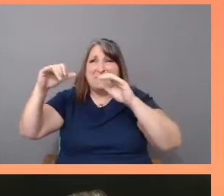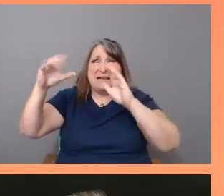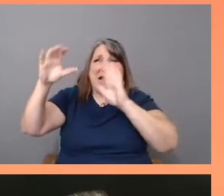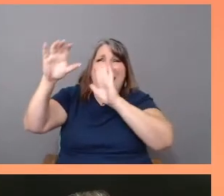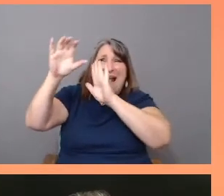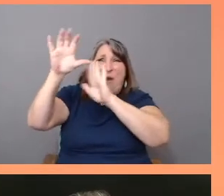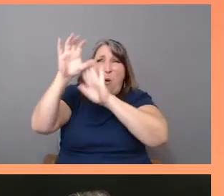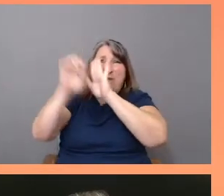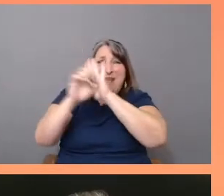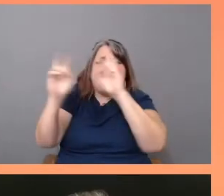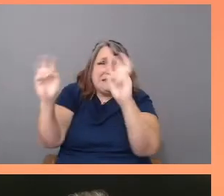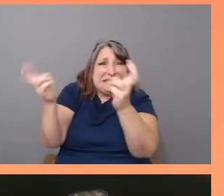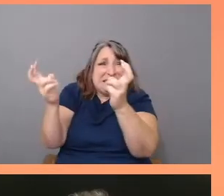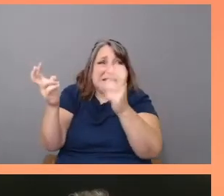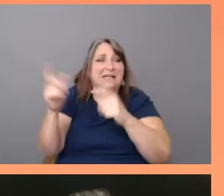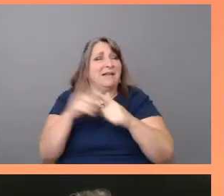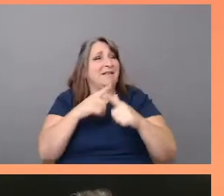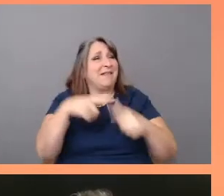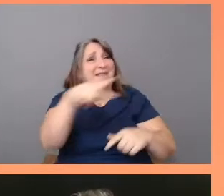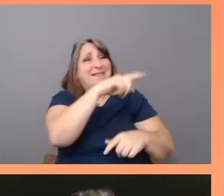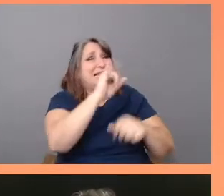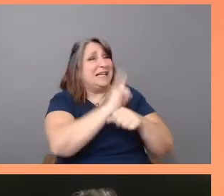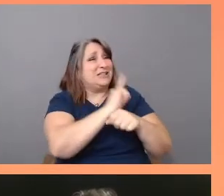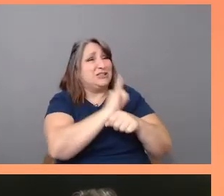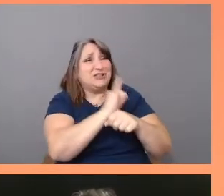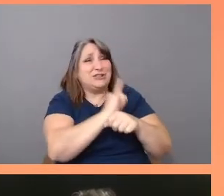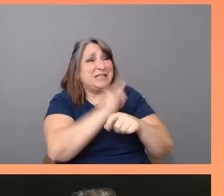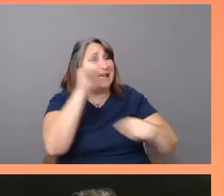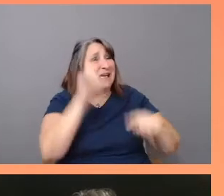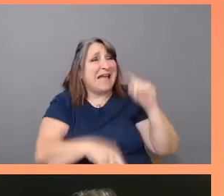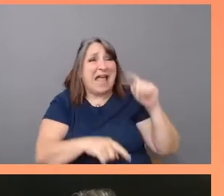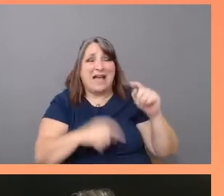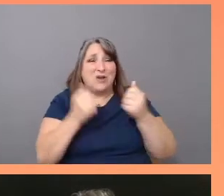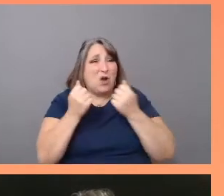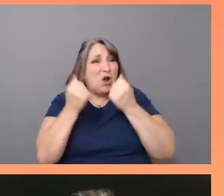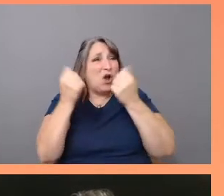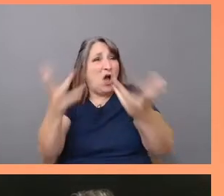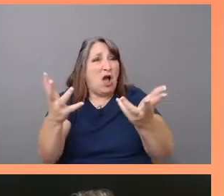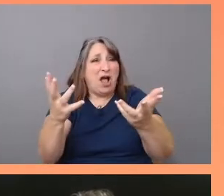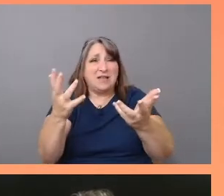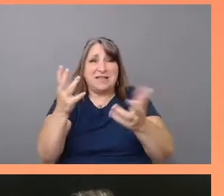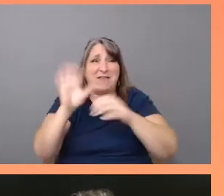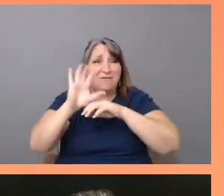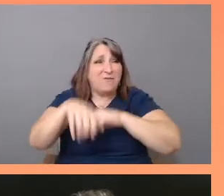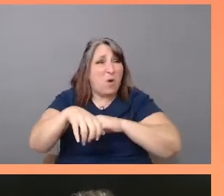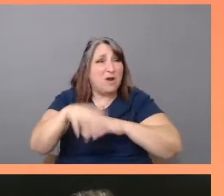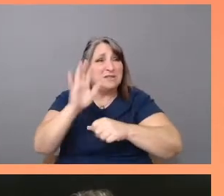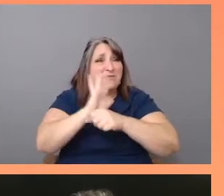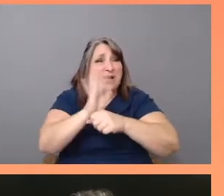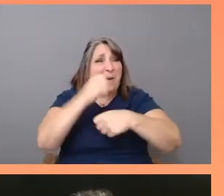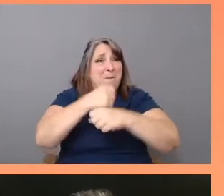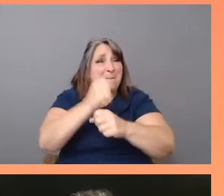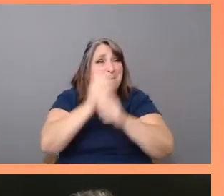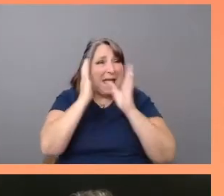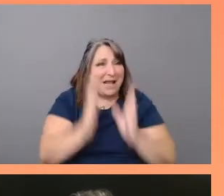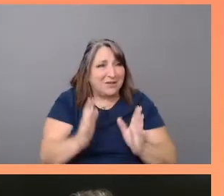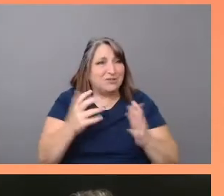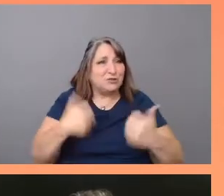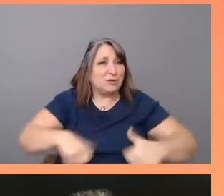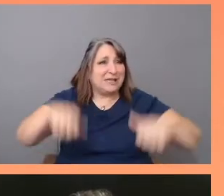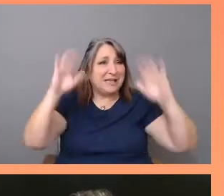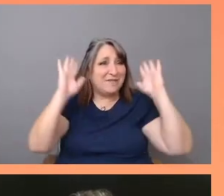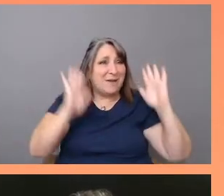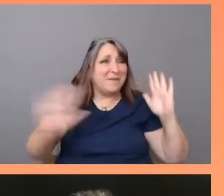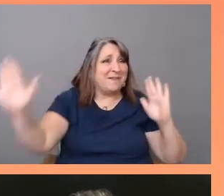can begin to not try to push filmmakers to relinquish those key core values.